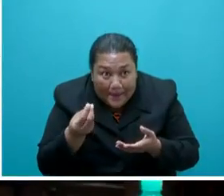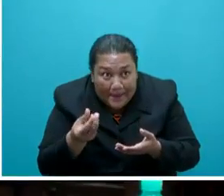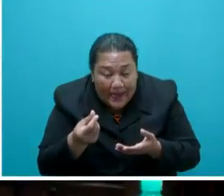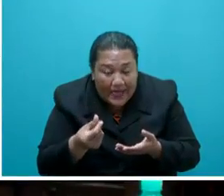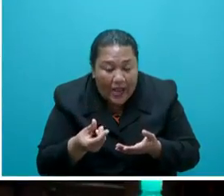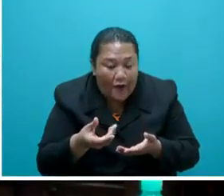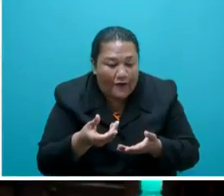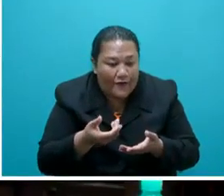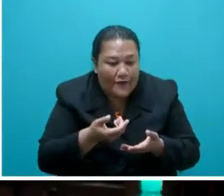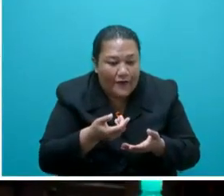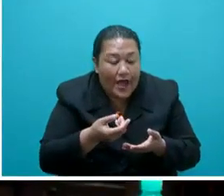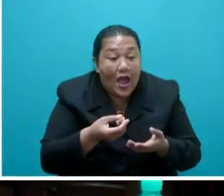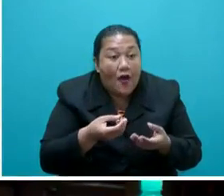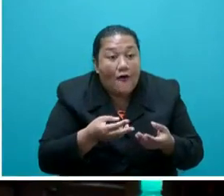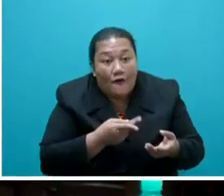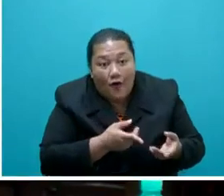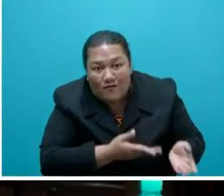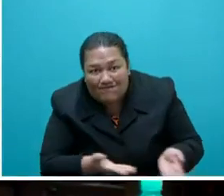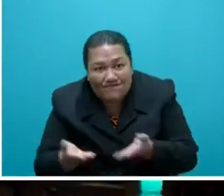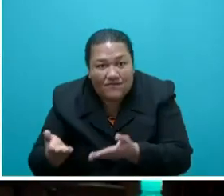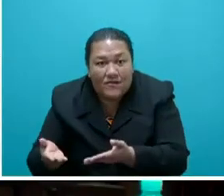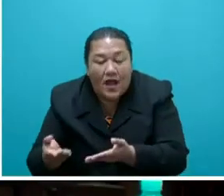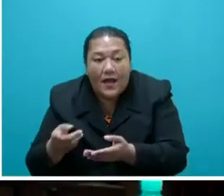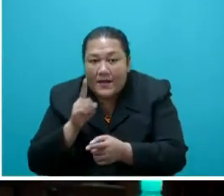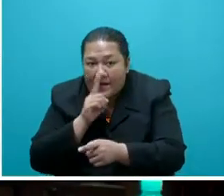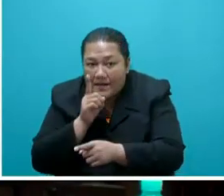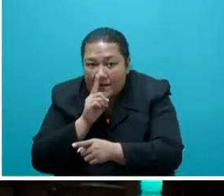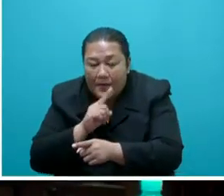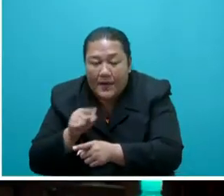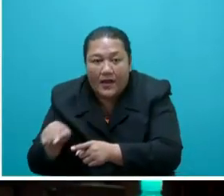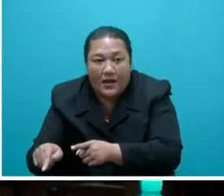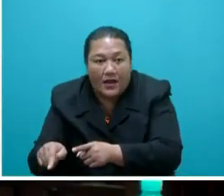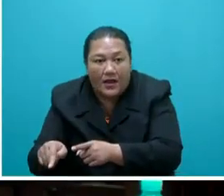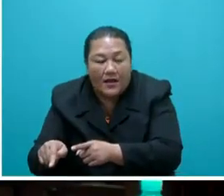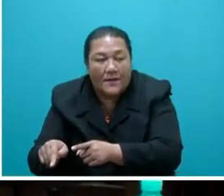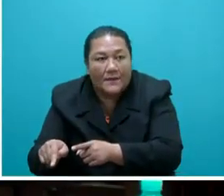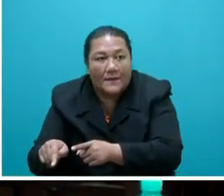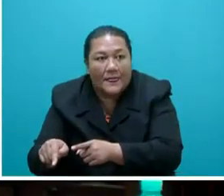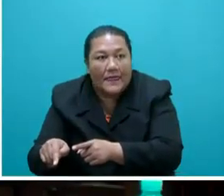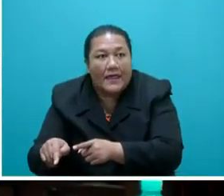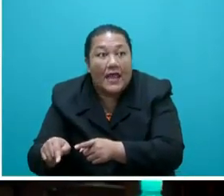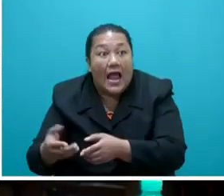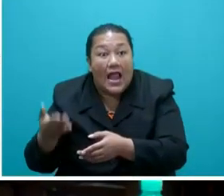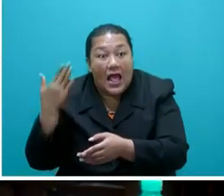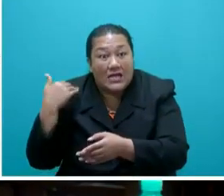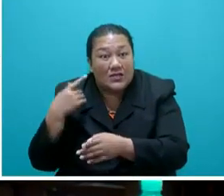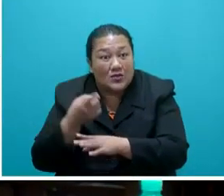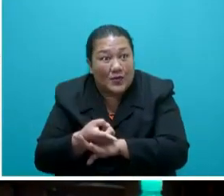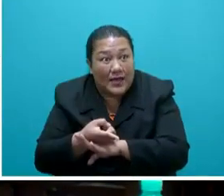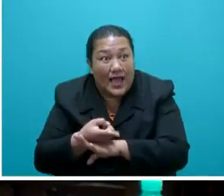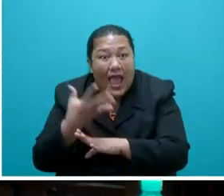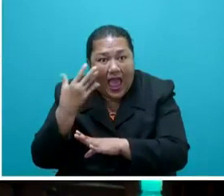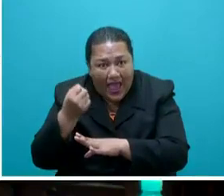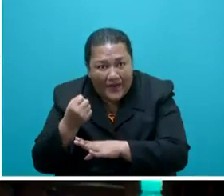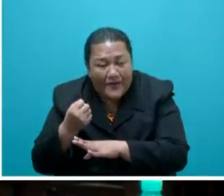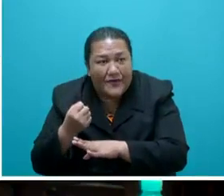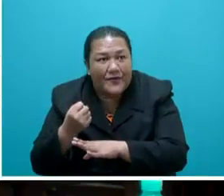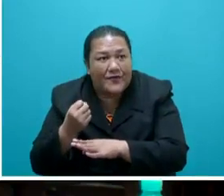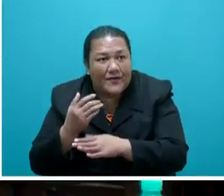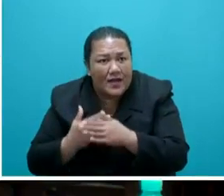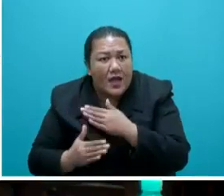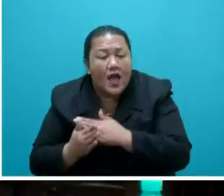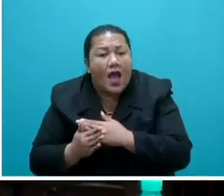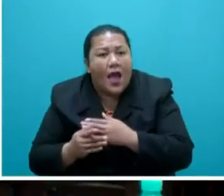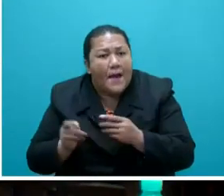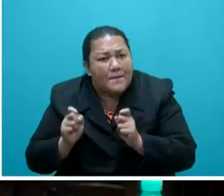over, government also administers 3 state homes for the elderly. Last week, I had the humble privilege of officiating